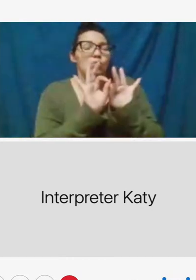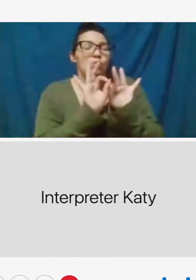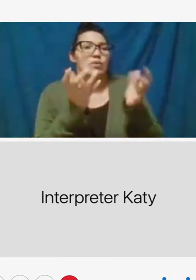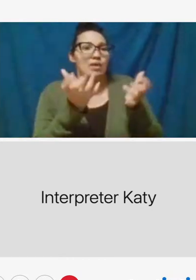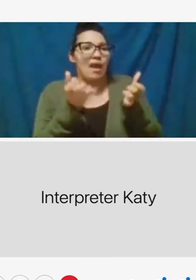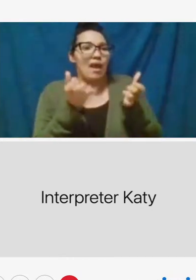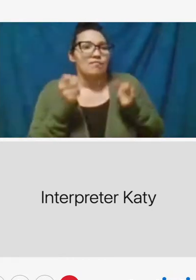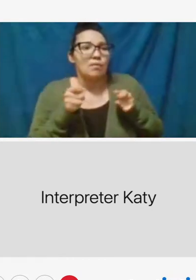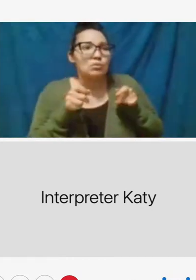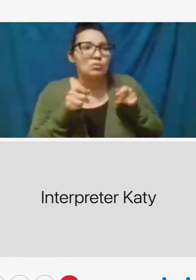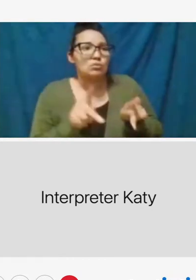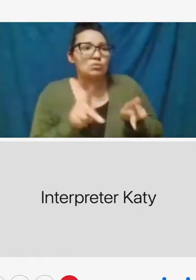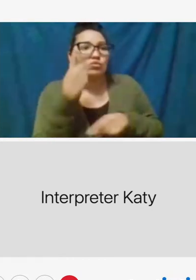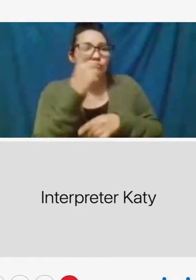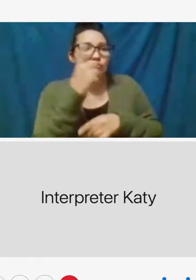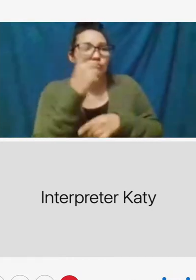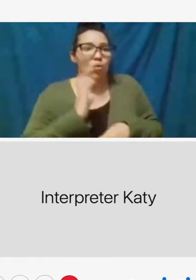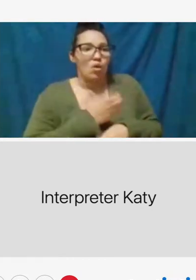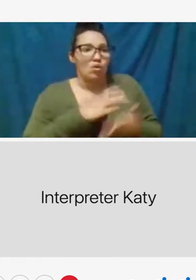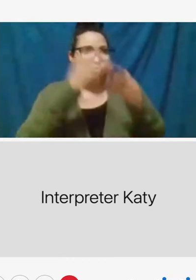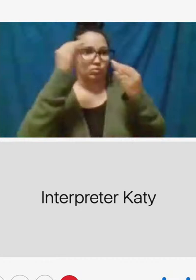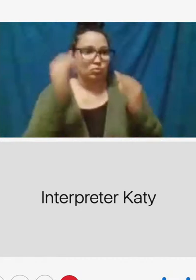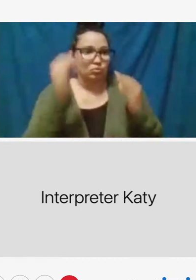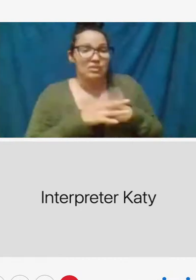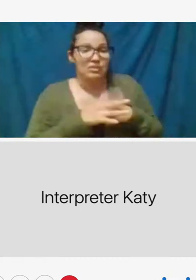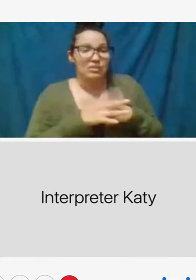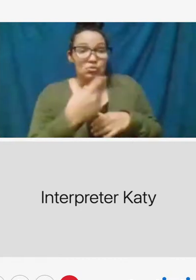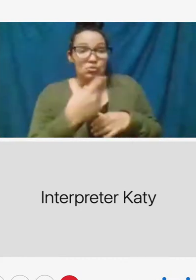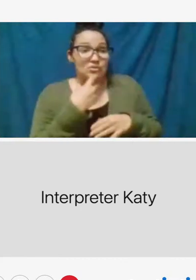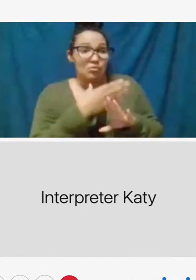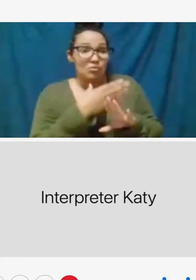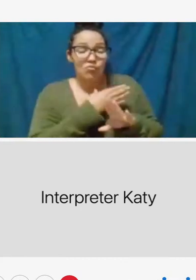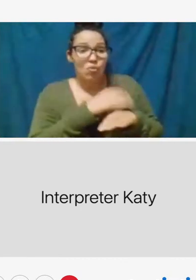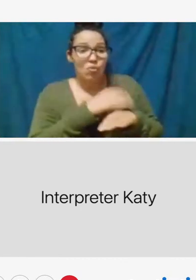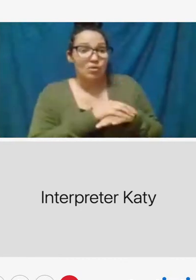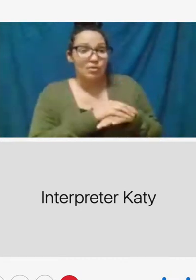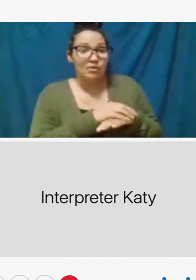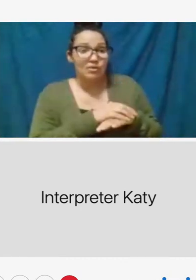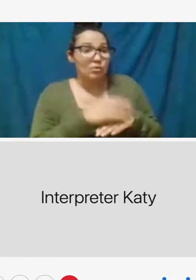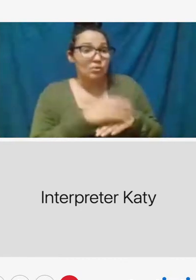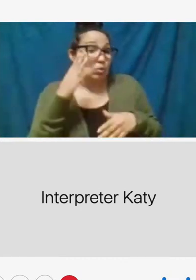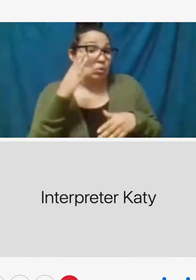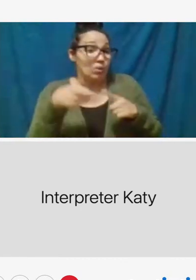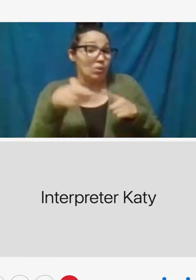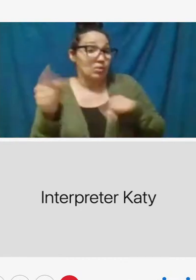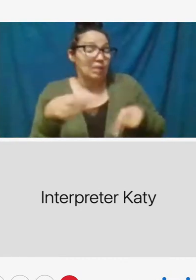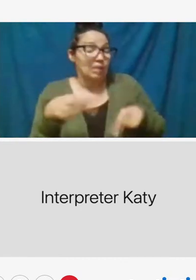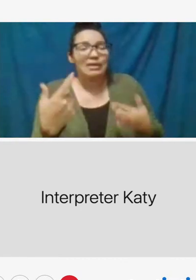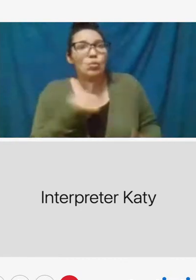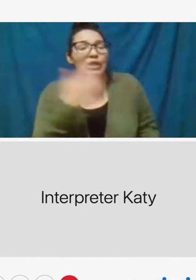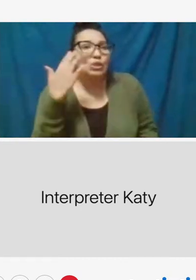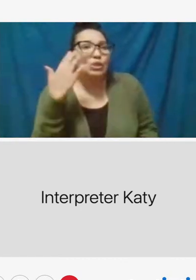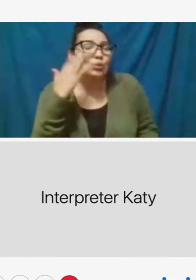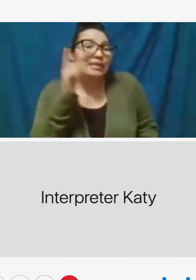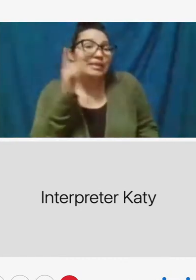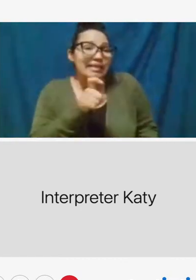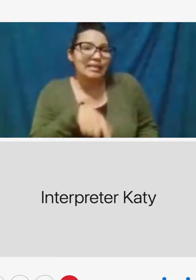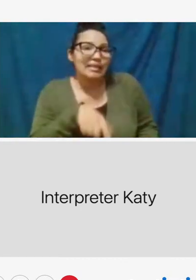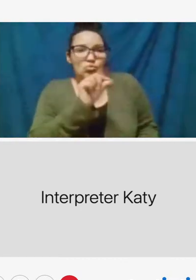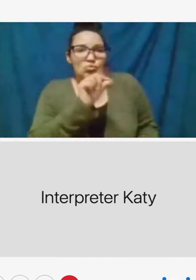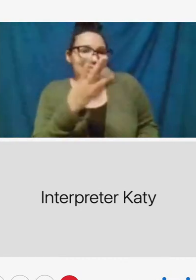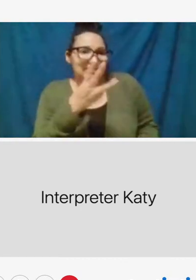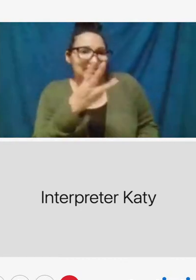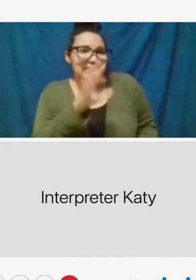our students as you said uh who knew when you came here to keep out I mean we knew there was a a need in 2016 that's what we brought you